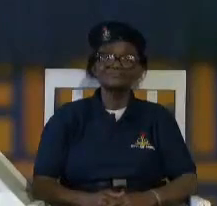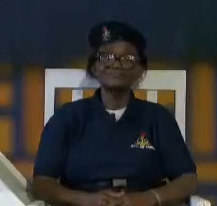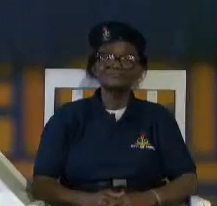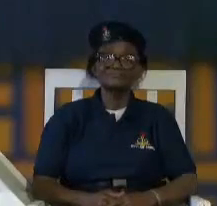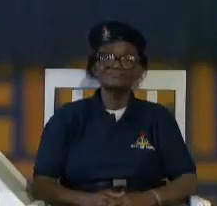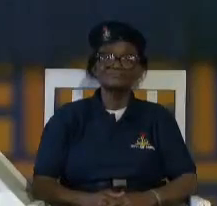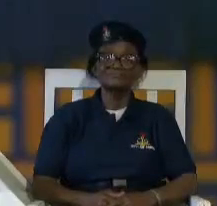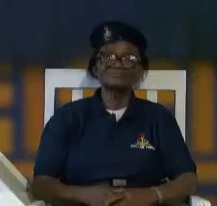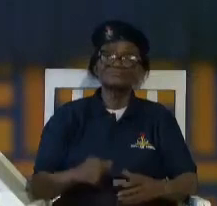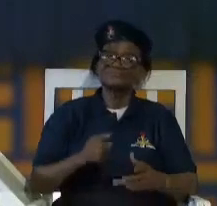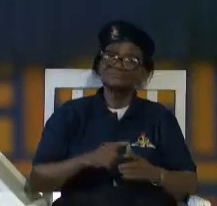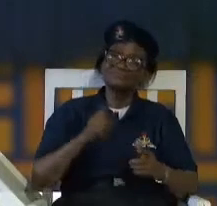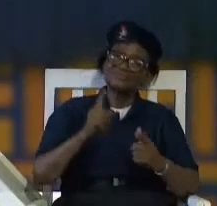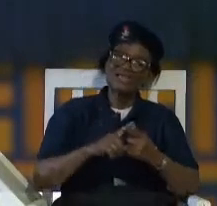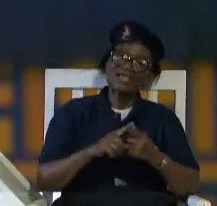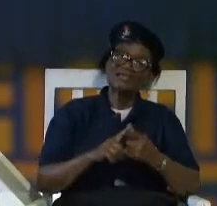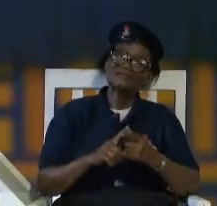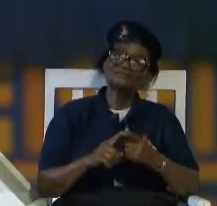And then,